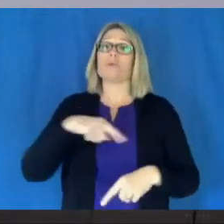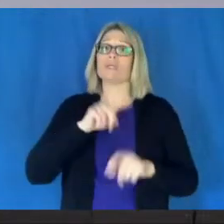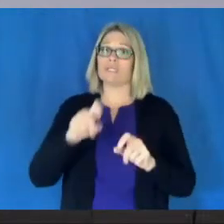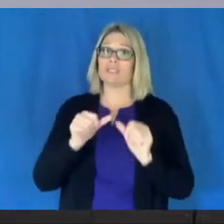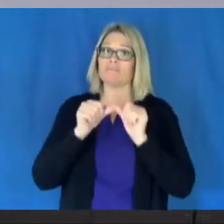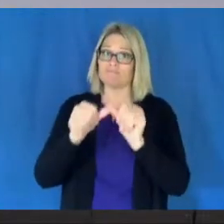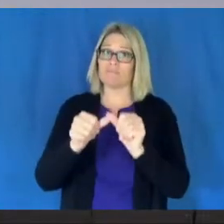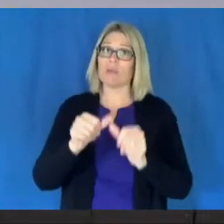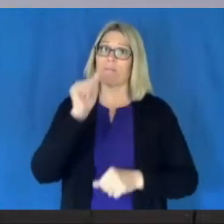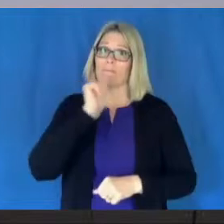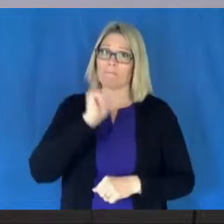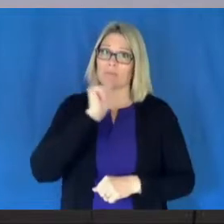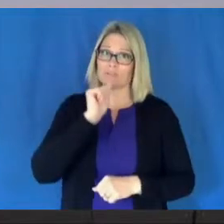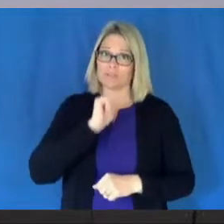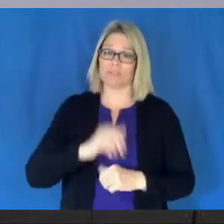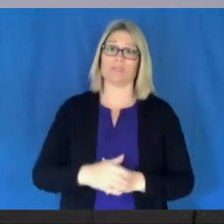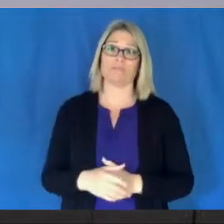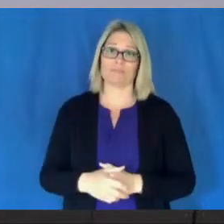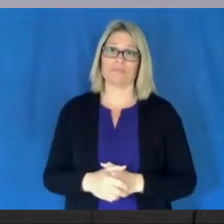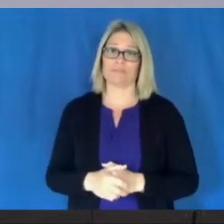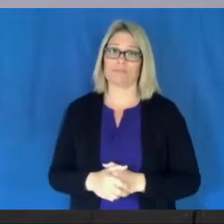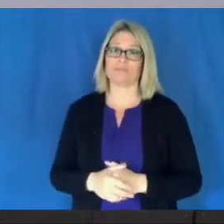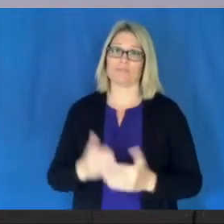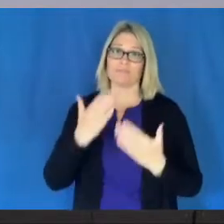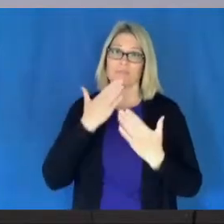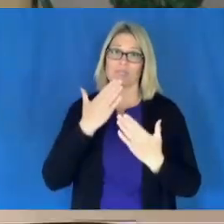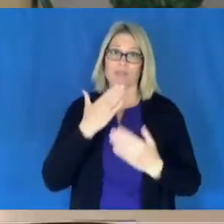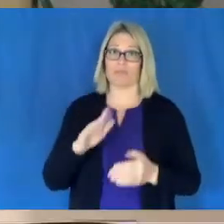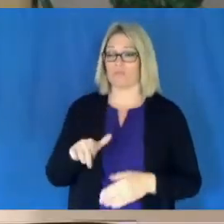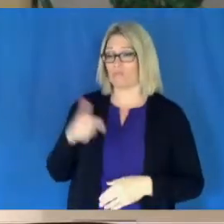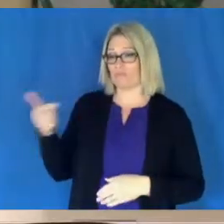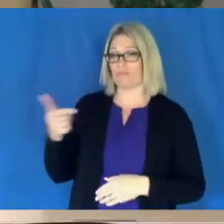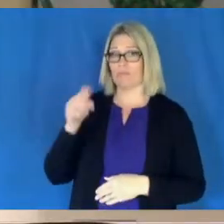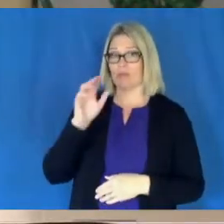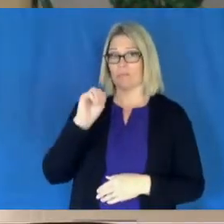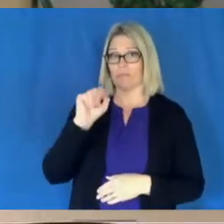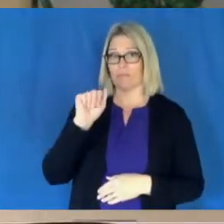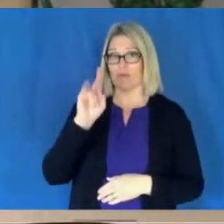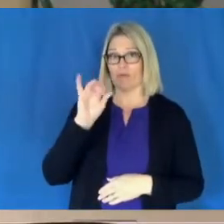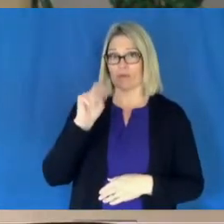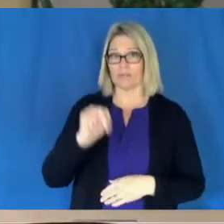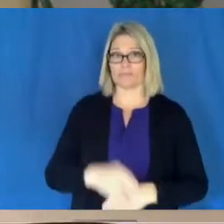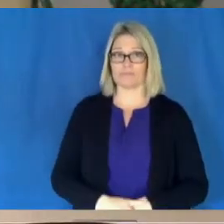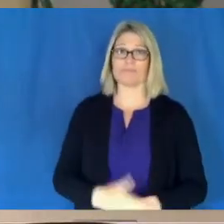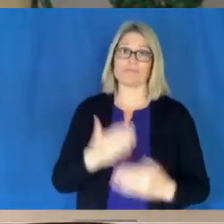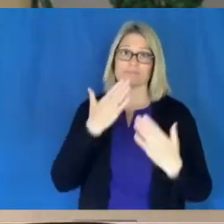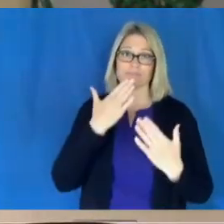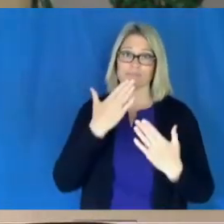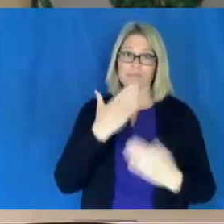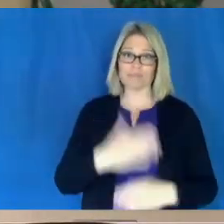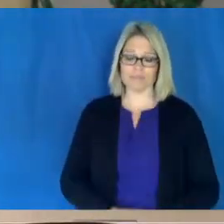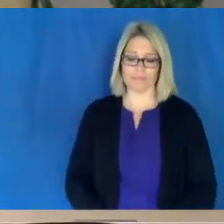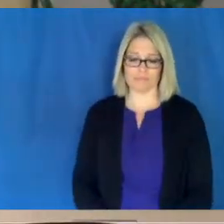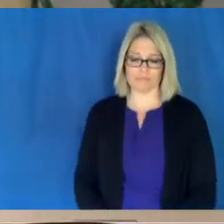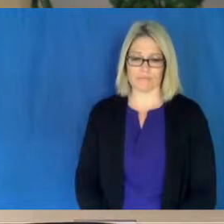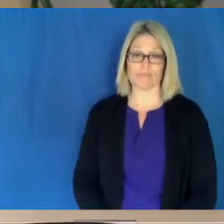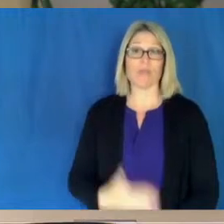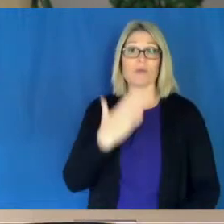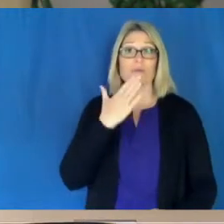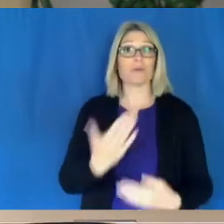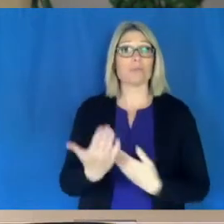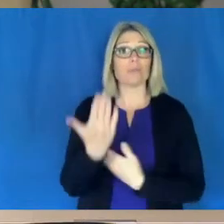be kind. Thank you. To you, Mary. Thank you. Good morning,